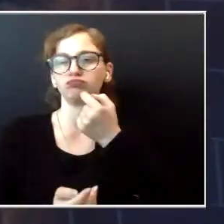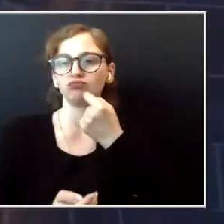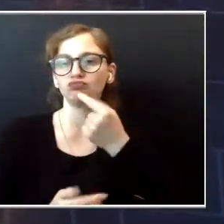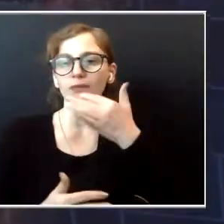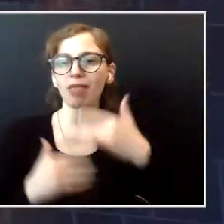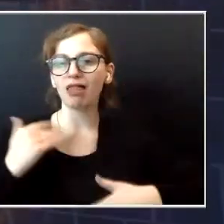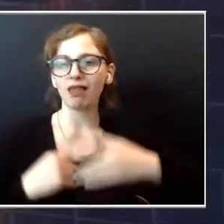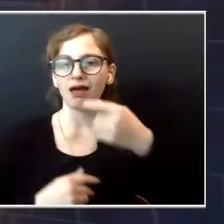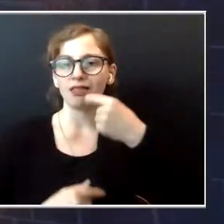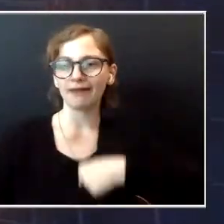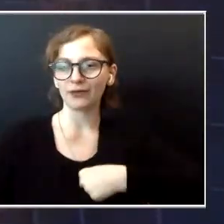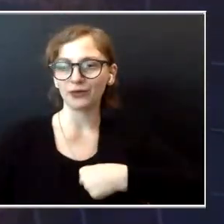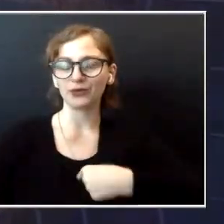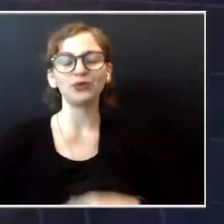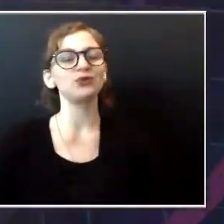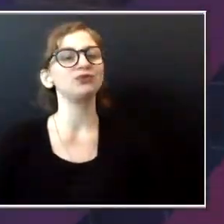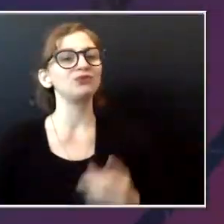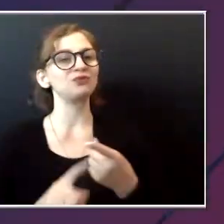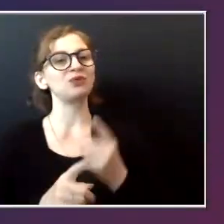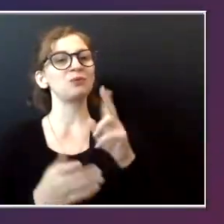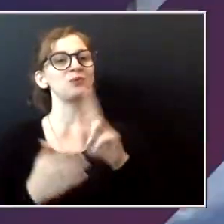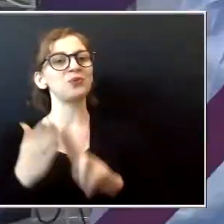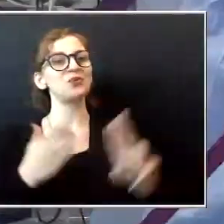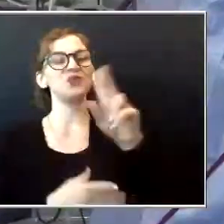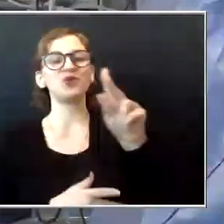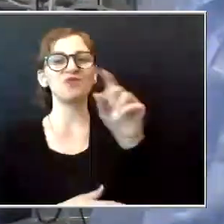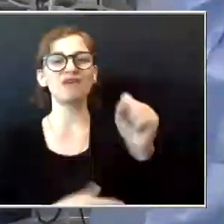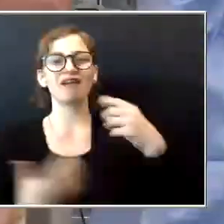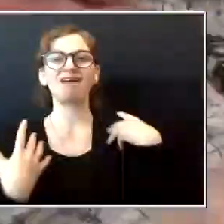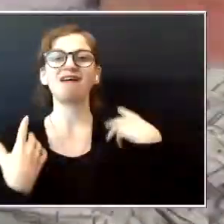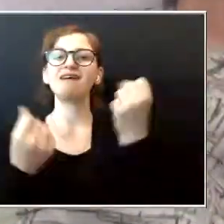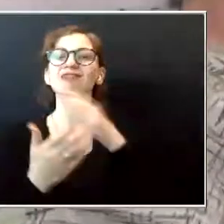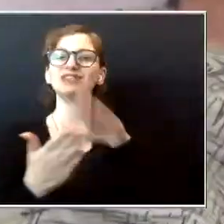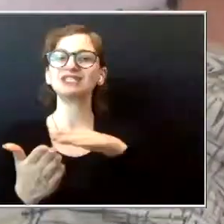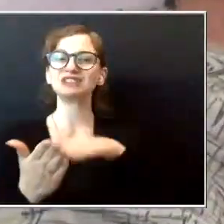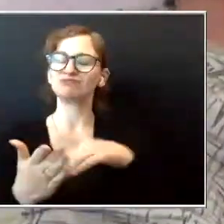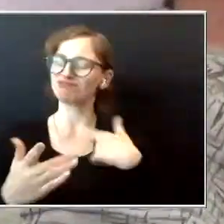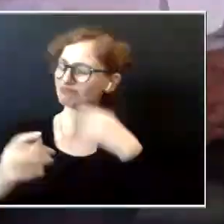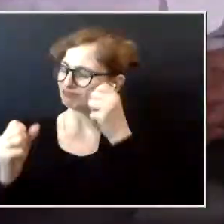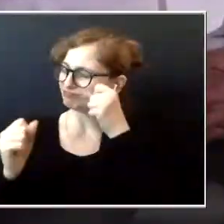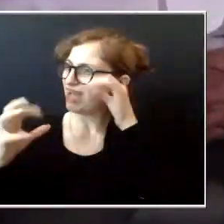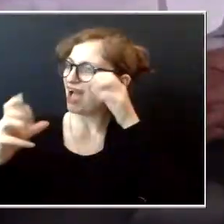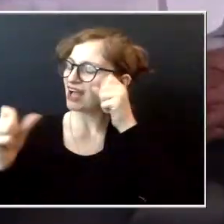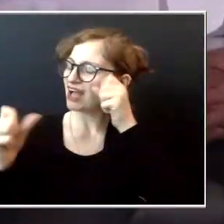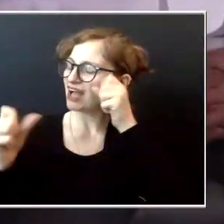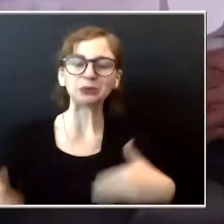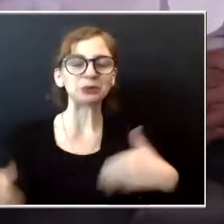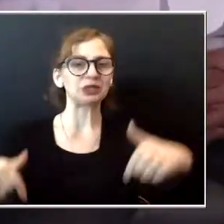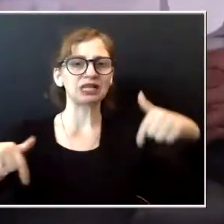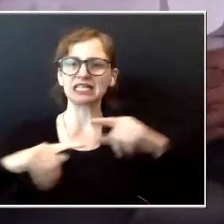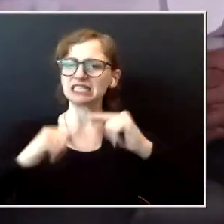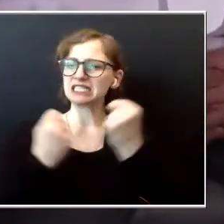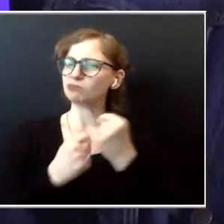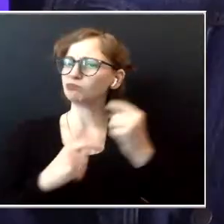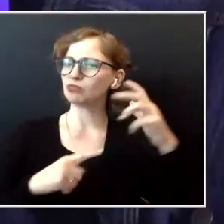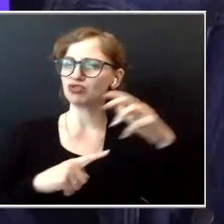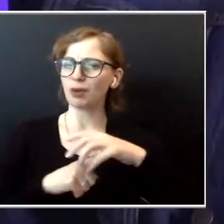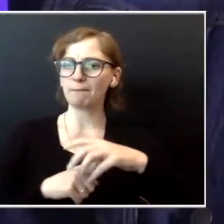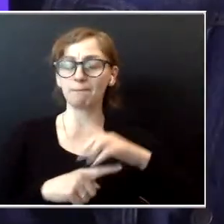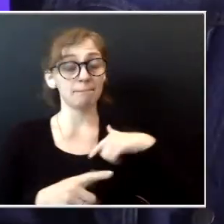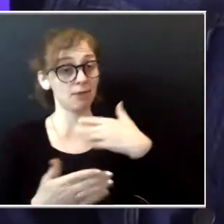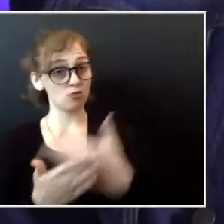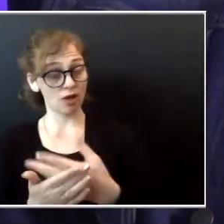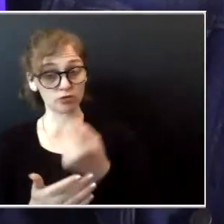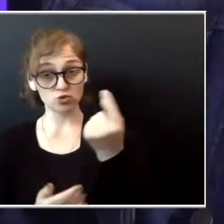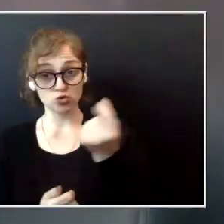From the University of Kansas Health System. I am amazed. The team here is great. I came on a Tuesday, and then by